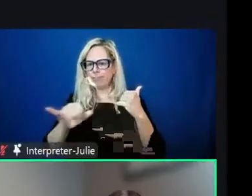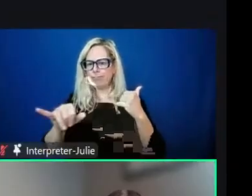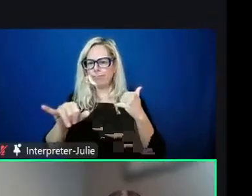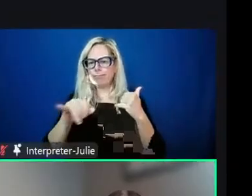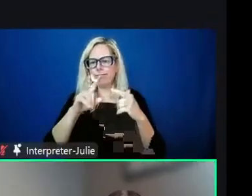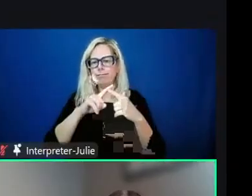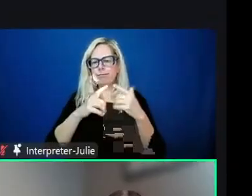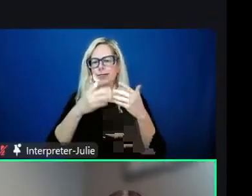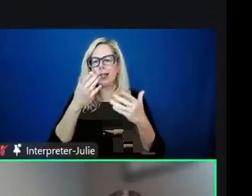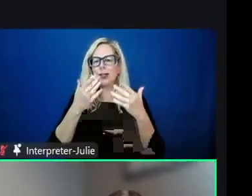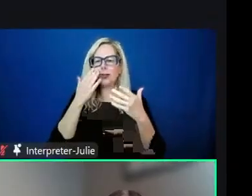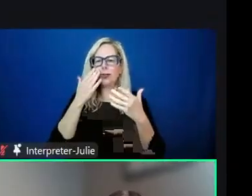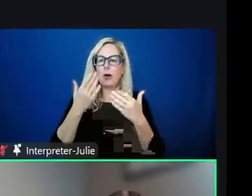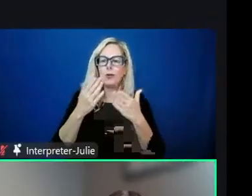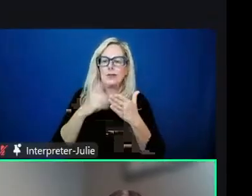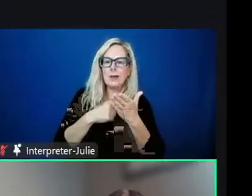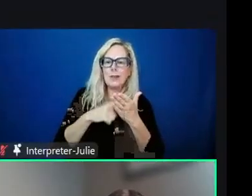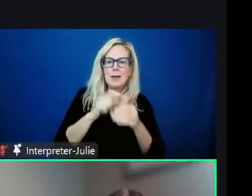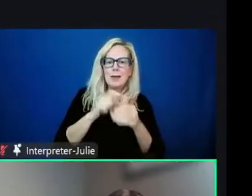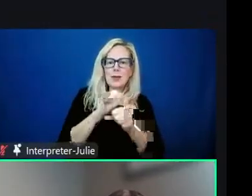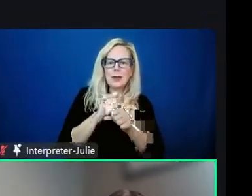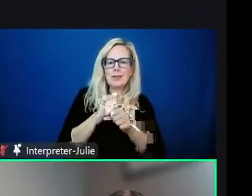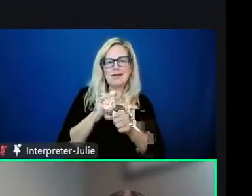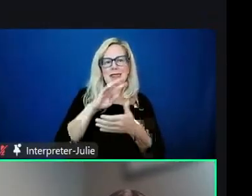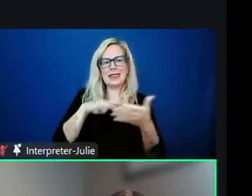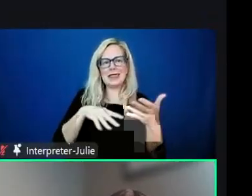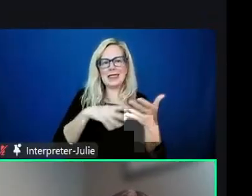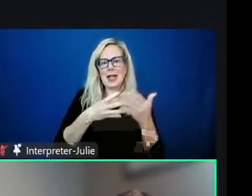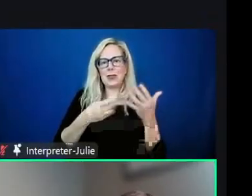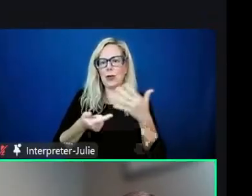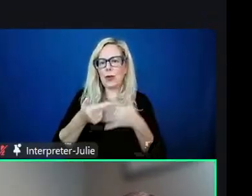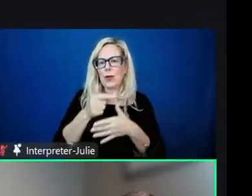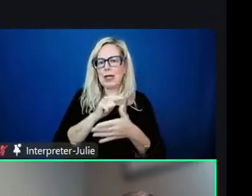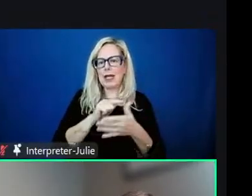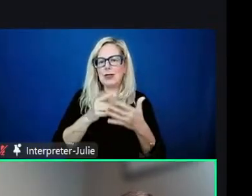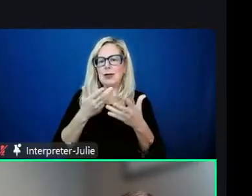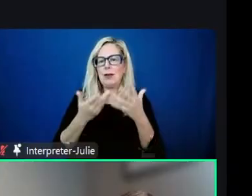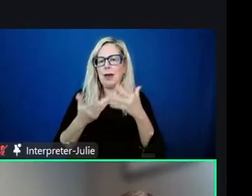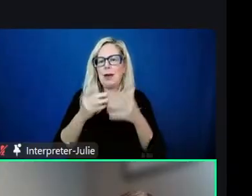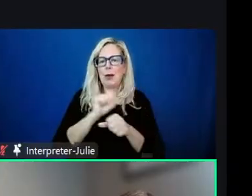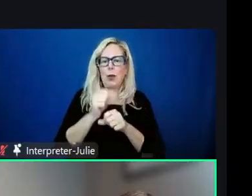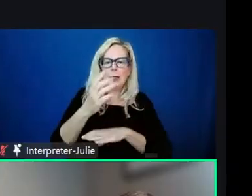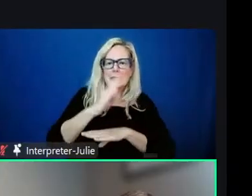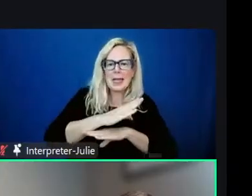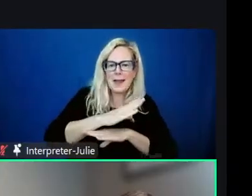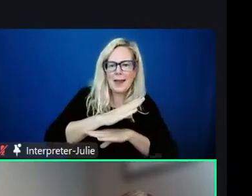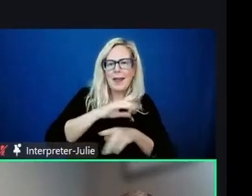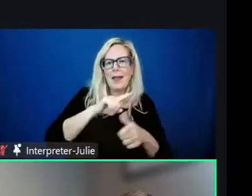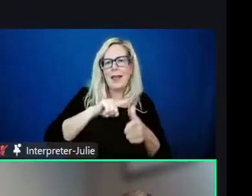times, days, evenings, nights, weekends. While it can be an essential